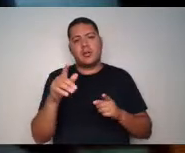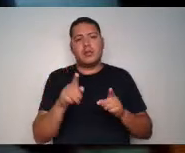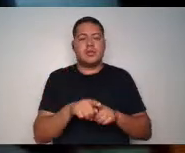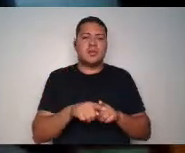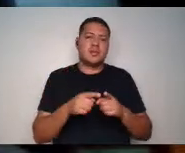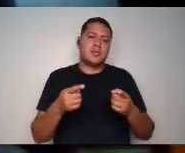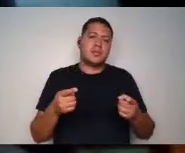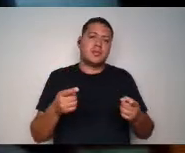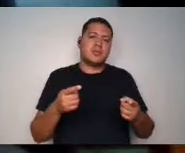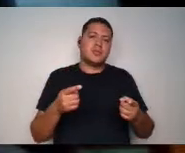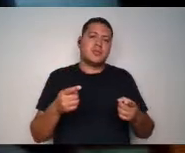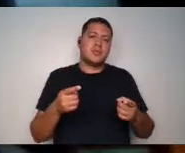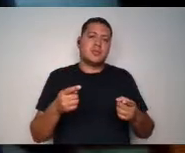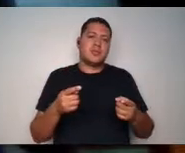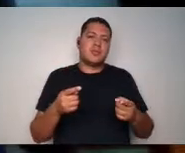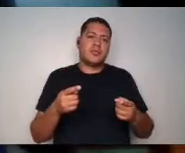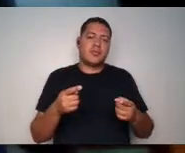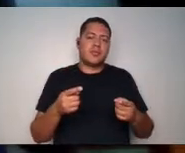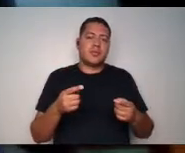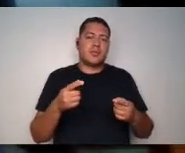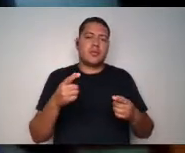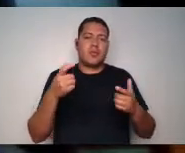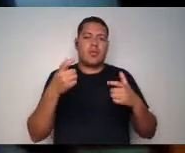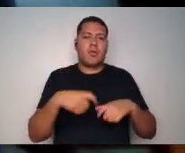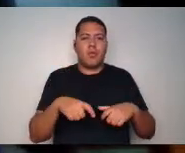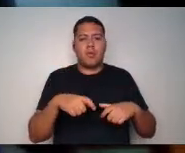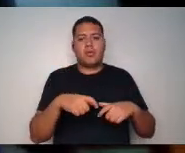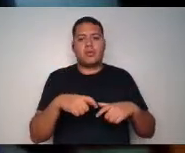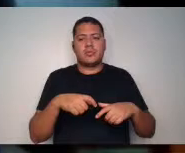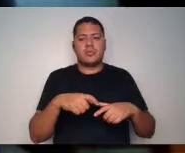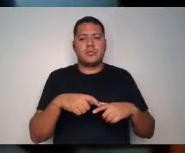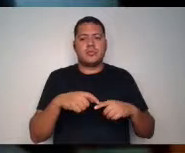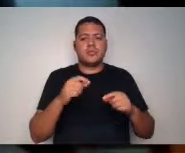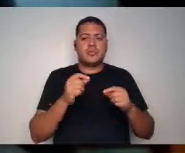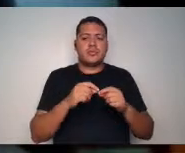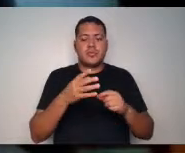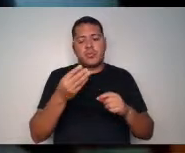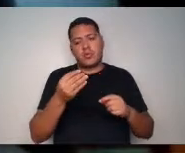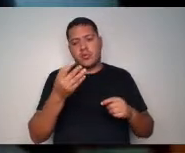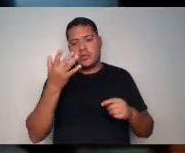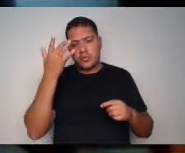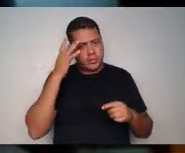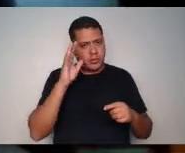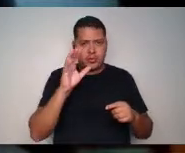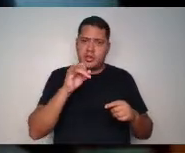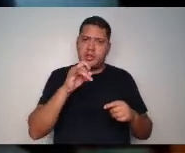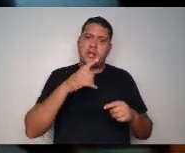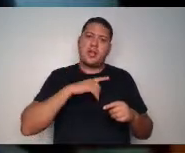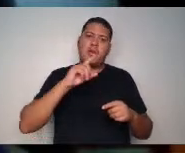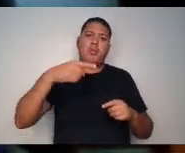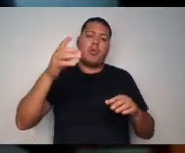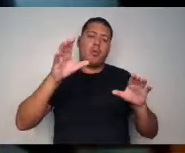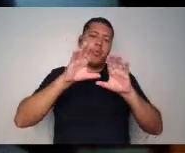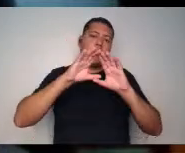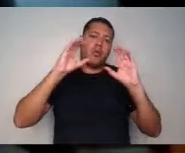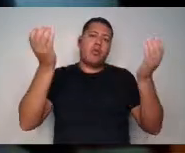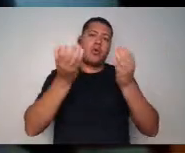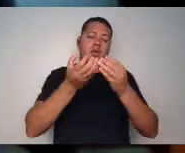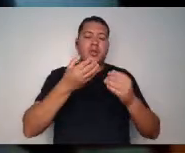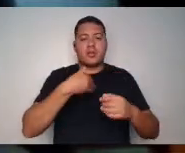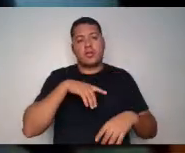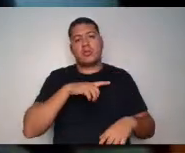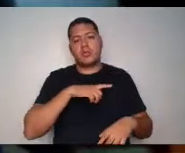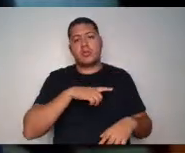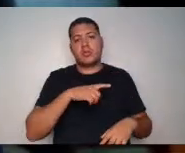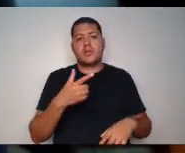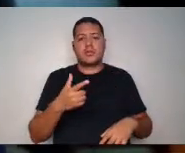be it in France and in the institutes that we studied together. I don't know if you're going to be in the